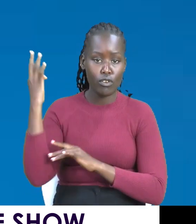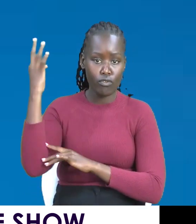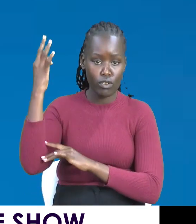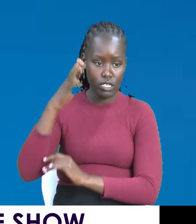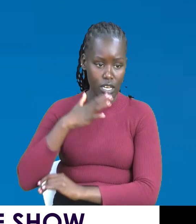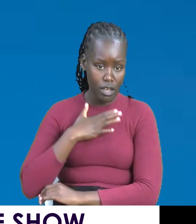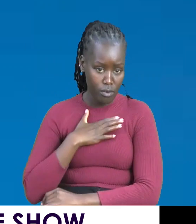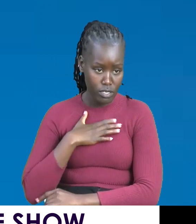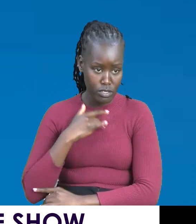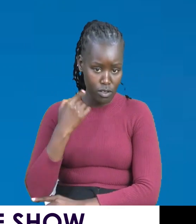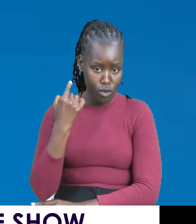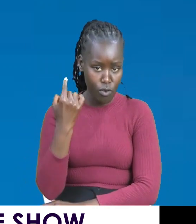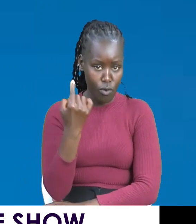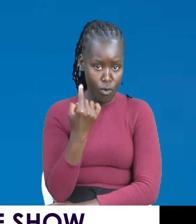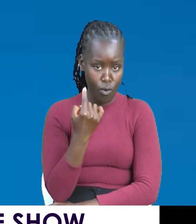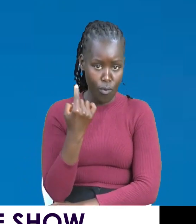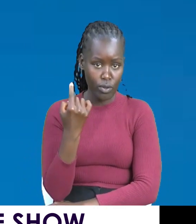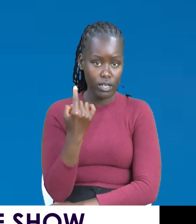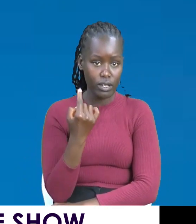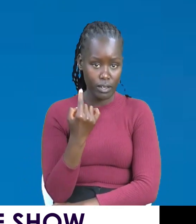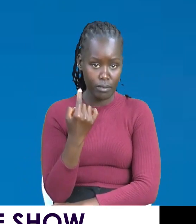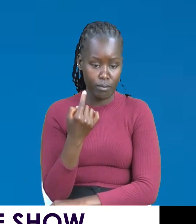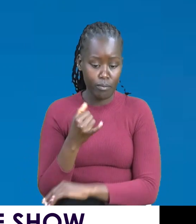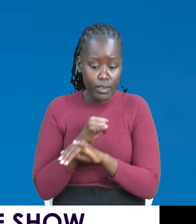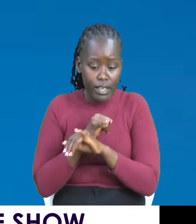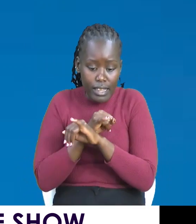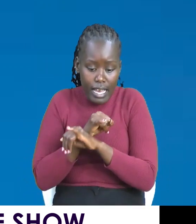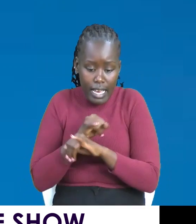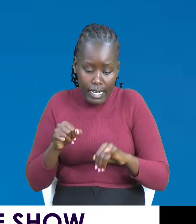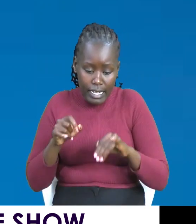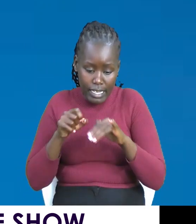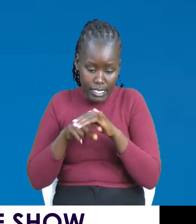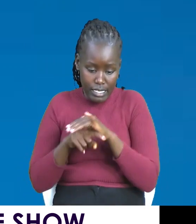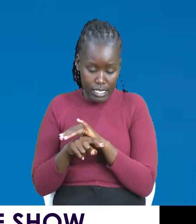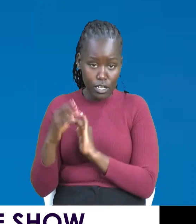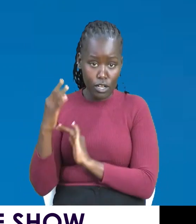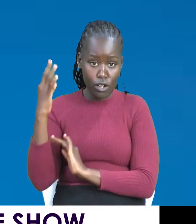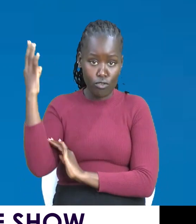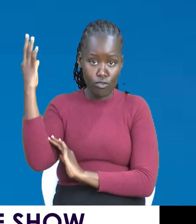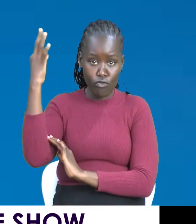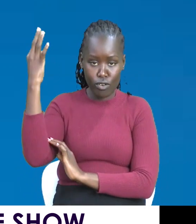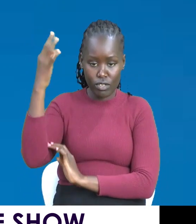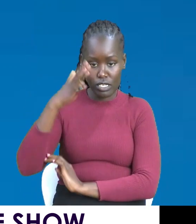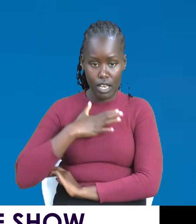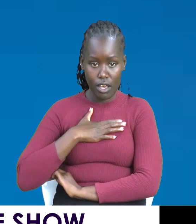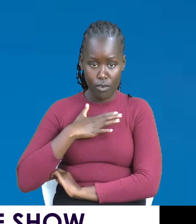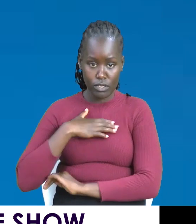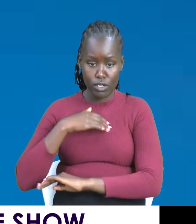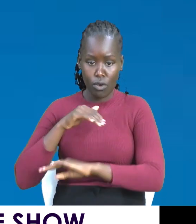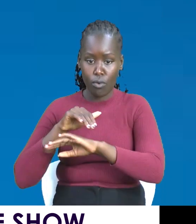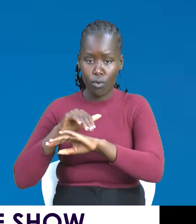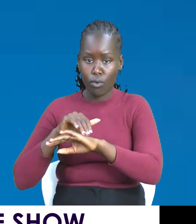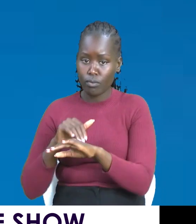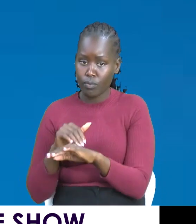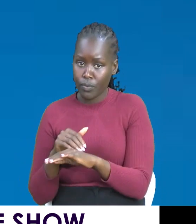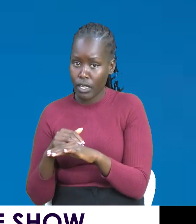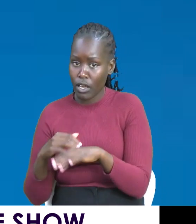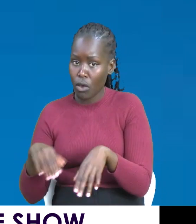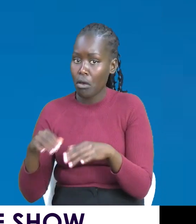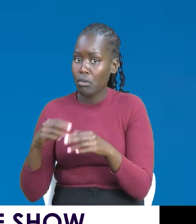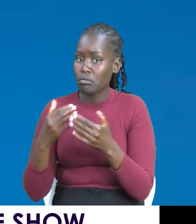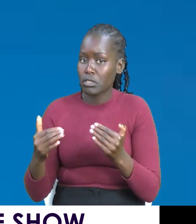It is only the pure seed that we want to bring into our future. We call our children